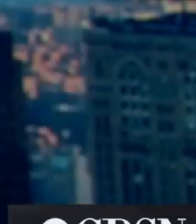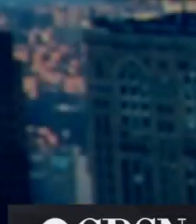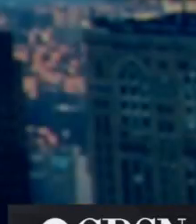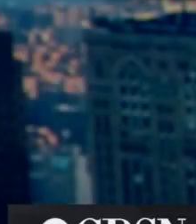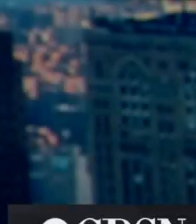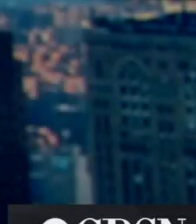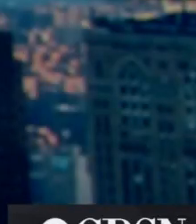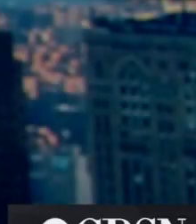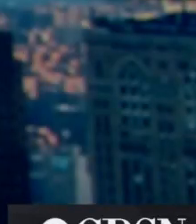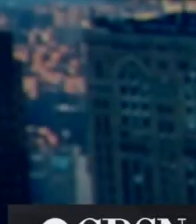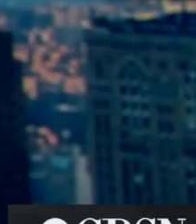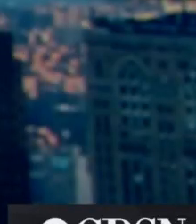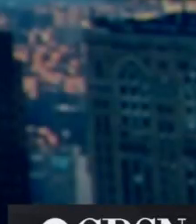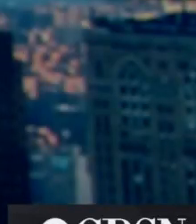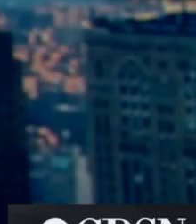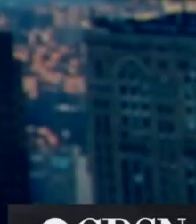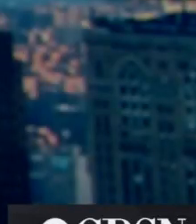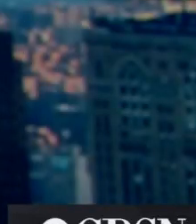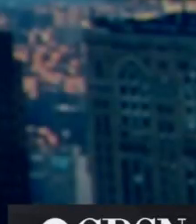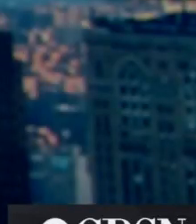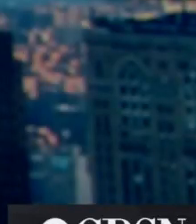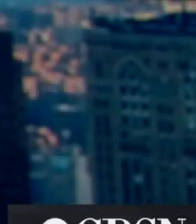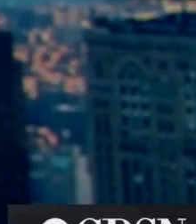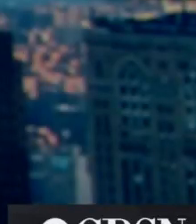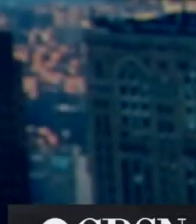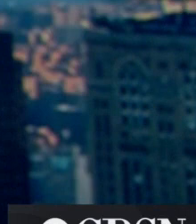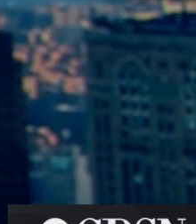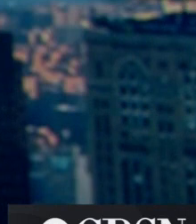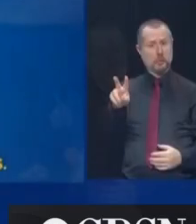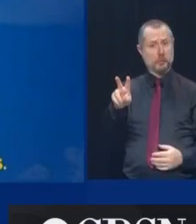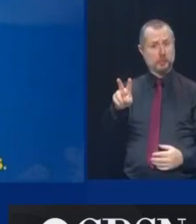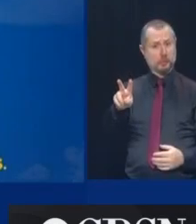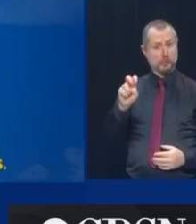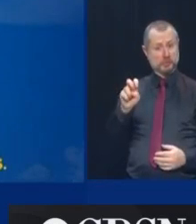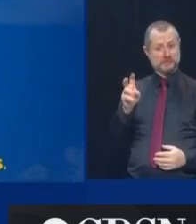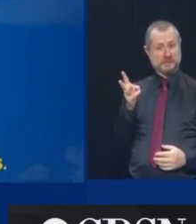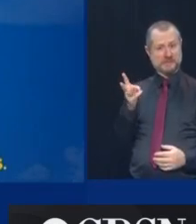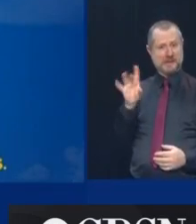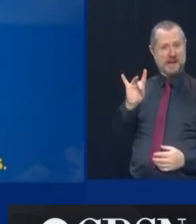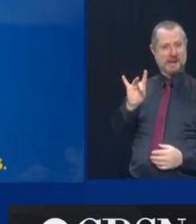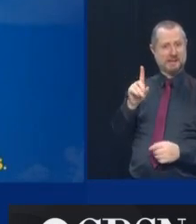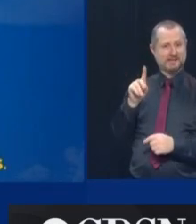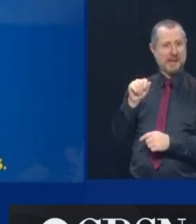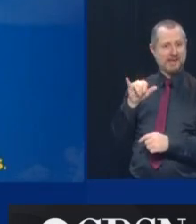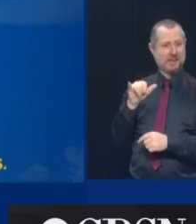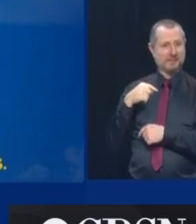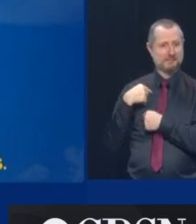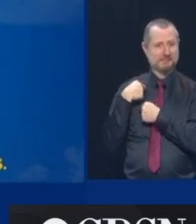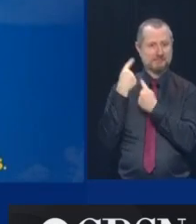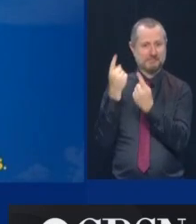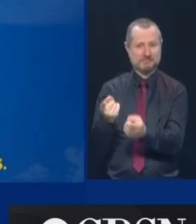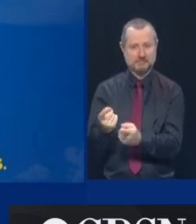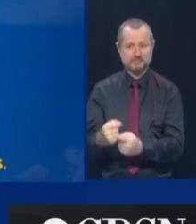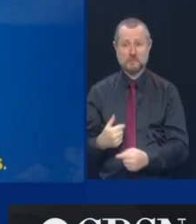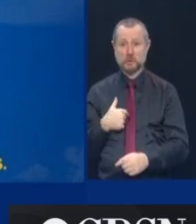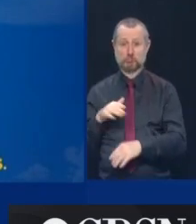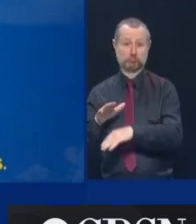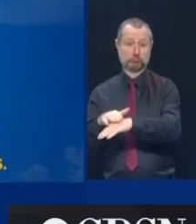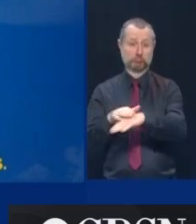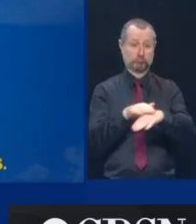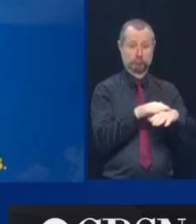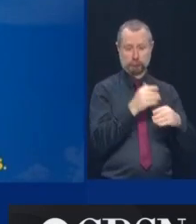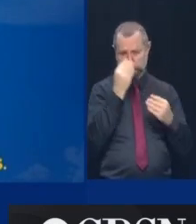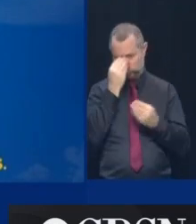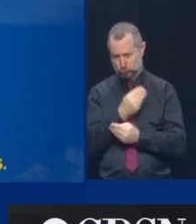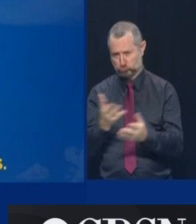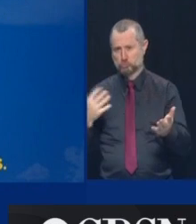Governor Cuomo was giving an update on the coronavirus pandemic in New York. Let's go to it now. A little bit of a reality check today, if we can,